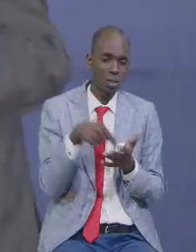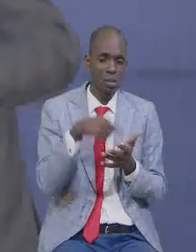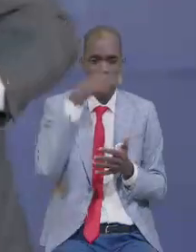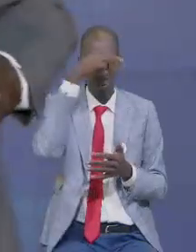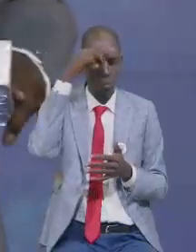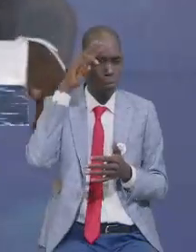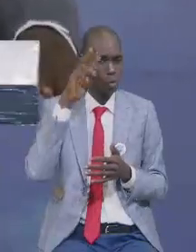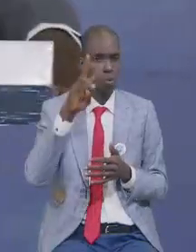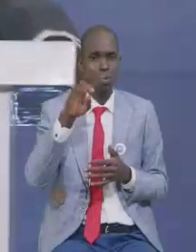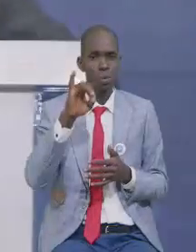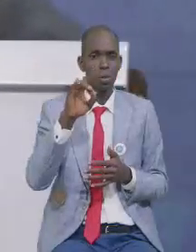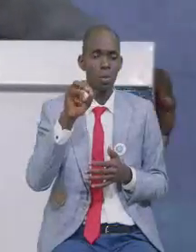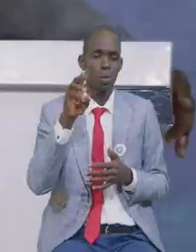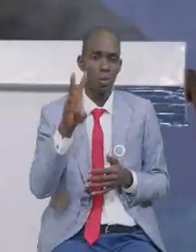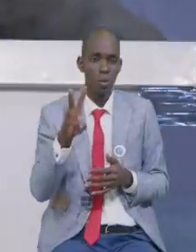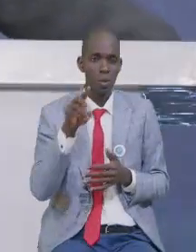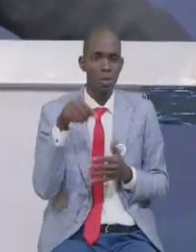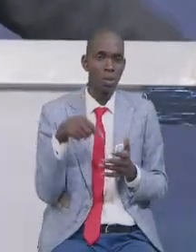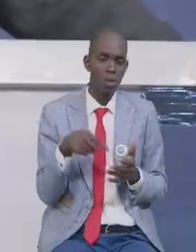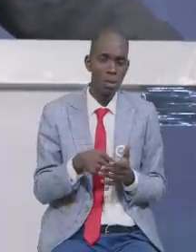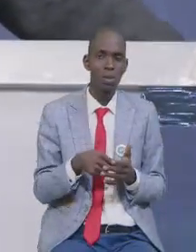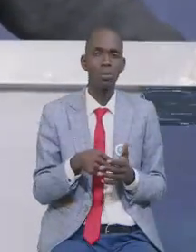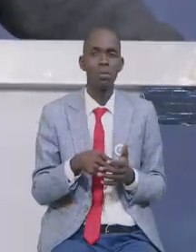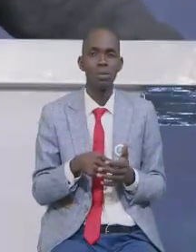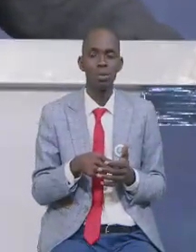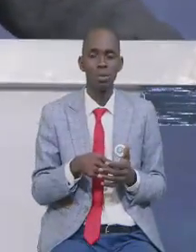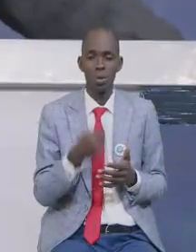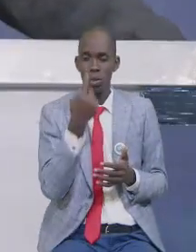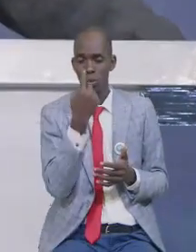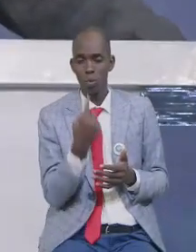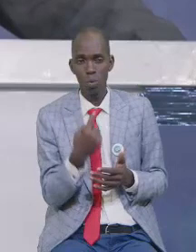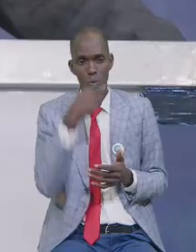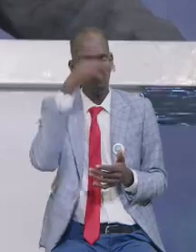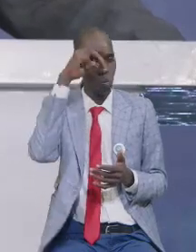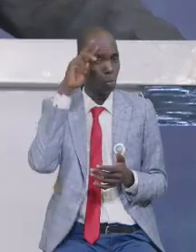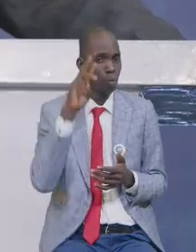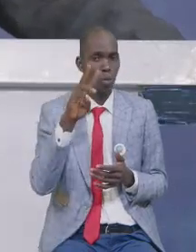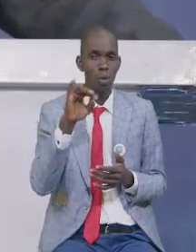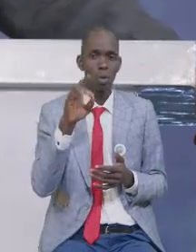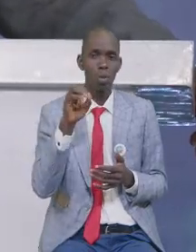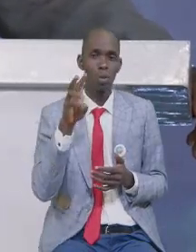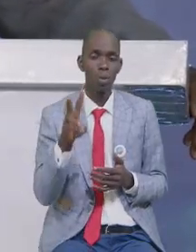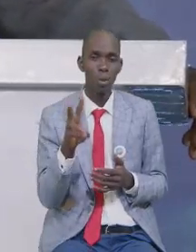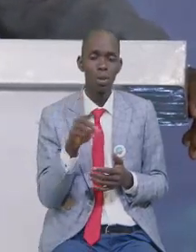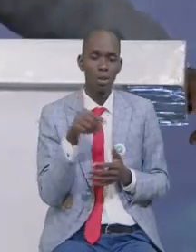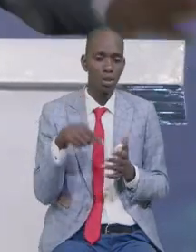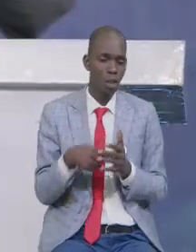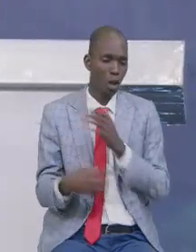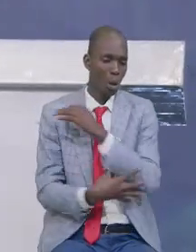widow, this lone widow, This poor